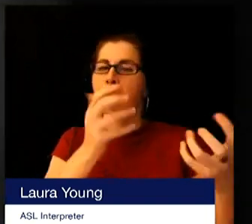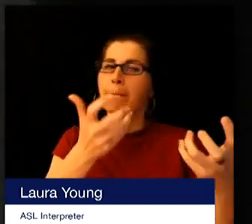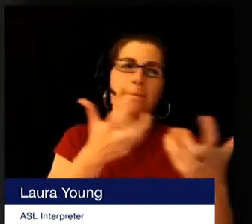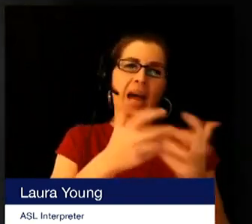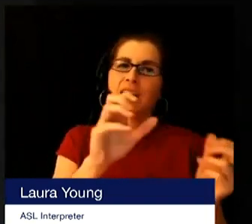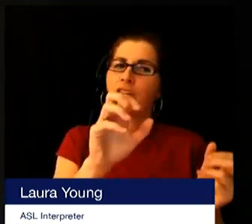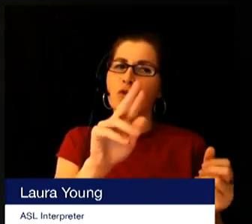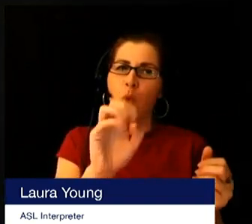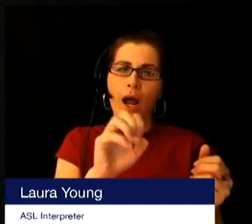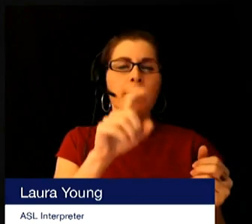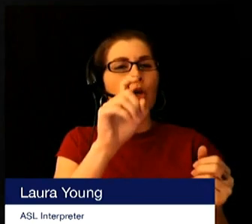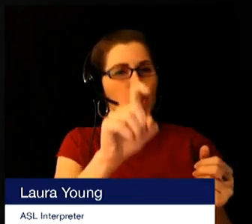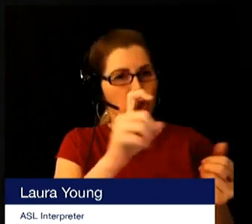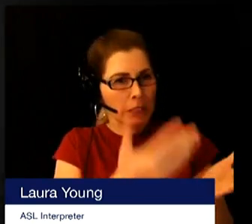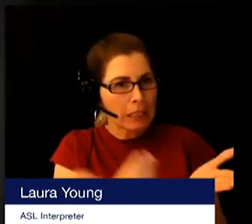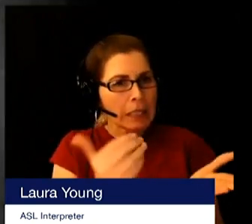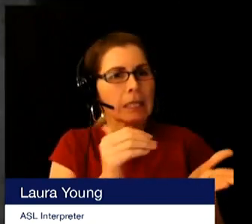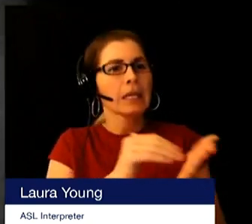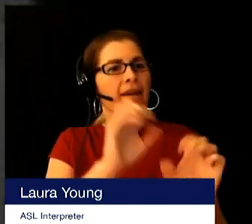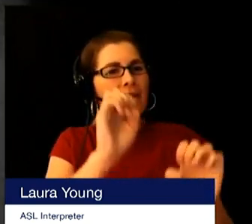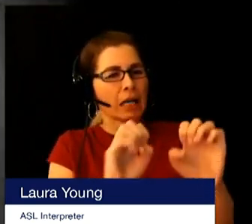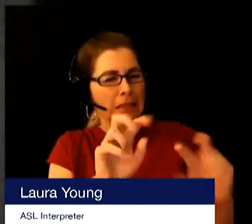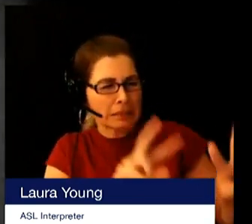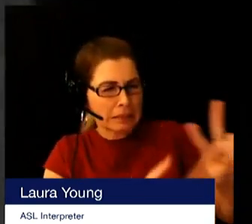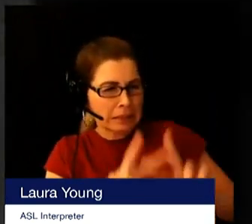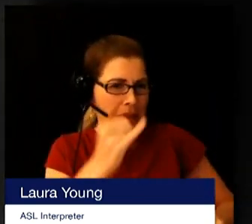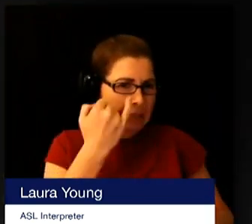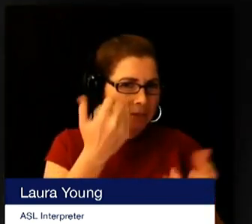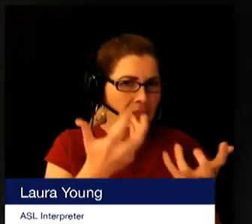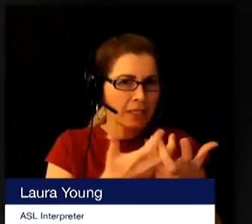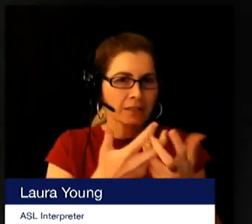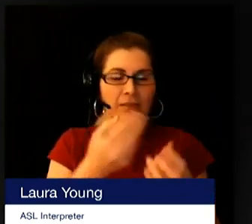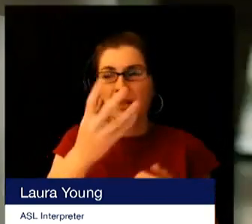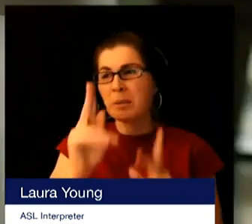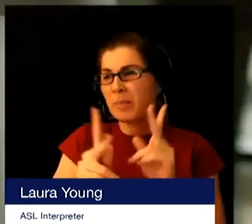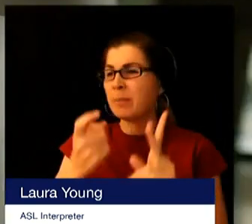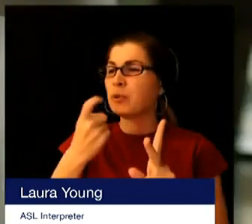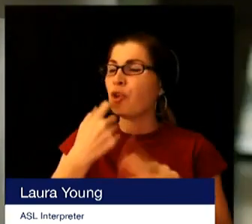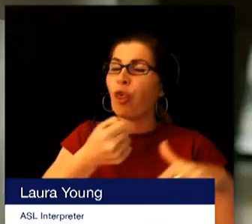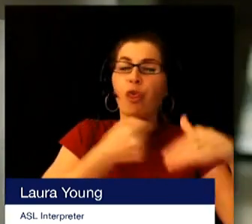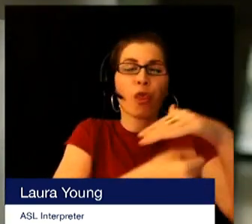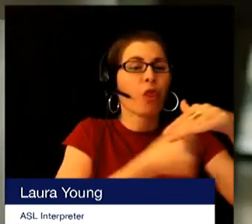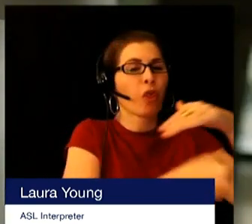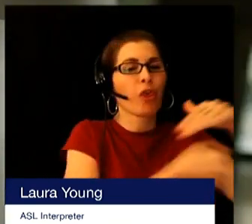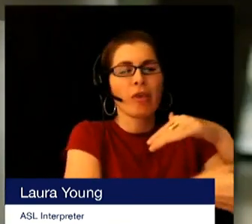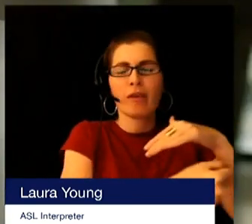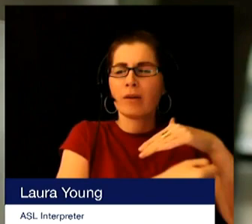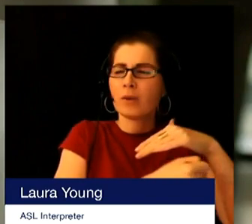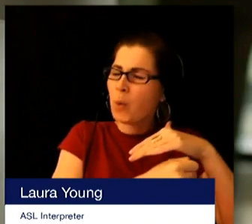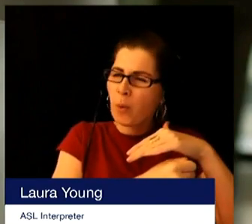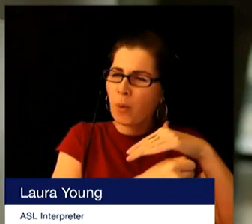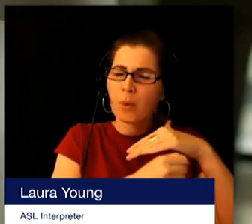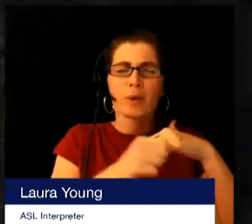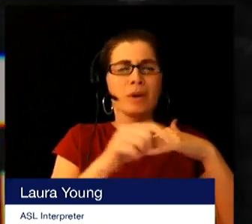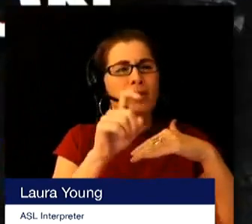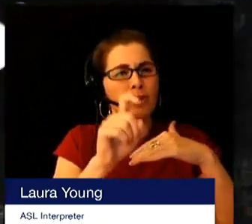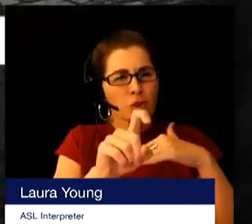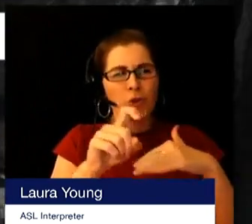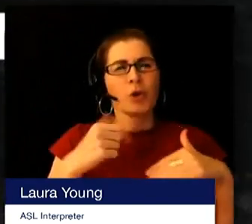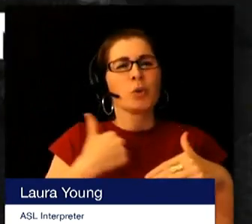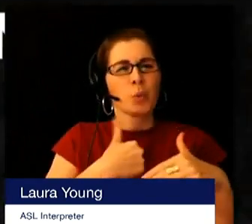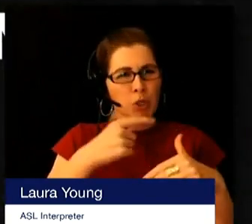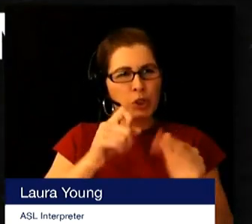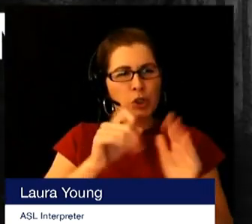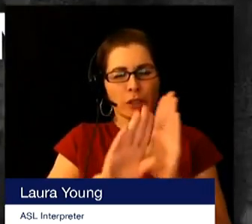can't just be thrown away, and it's not wise to just throw people away. We're capable of growing and becoming better people.